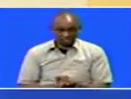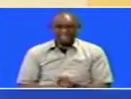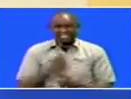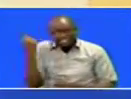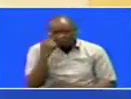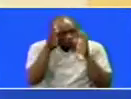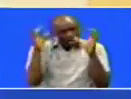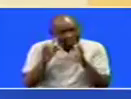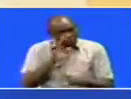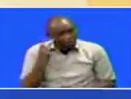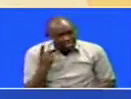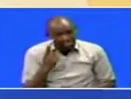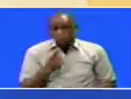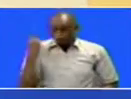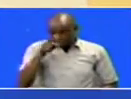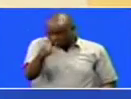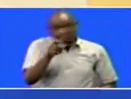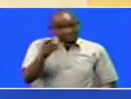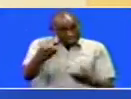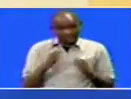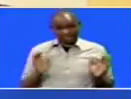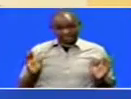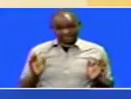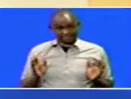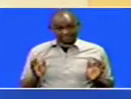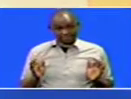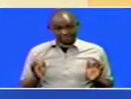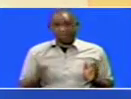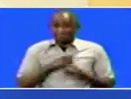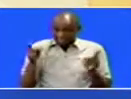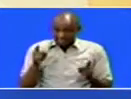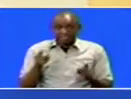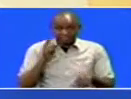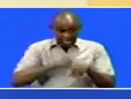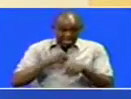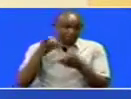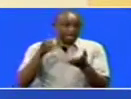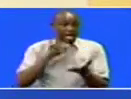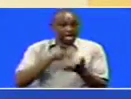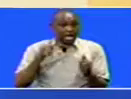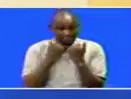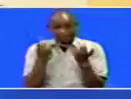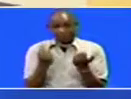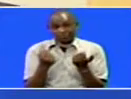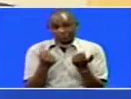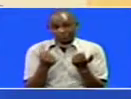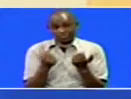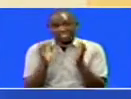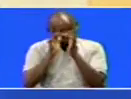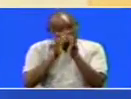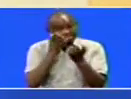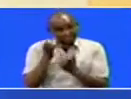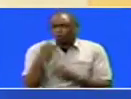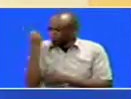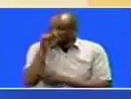sourcing, Rashid. Only these things were advertised in the dailies. But in the case of the internet services,